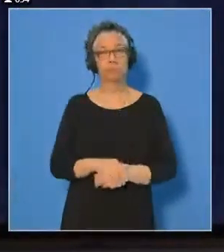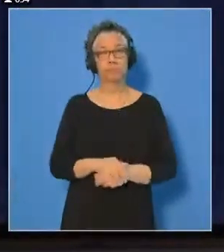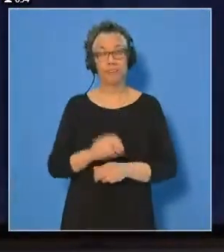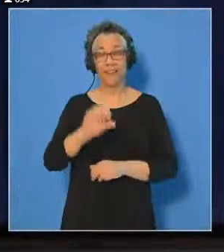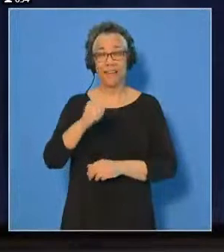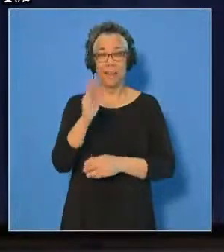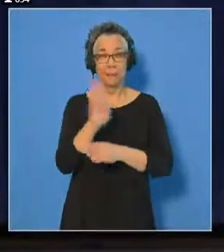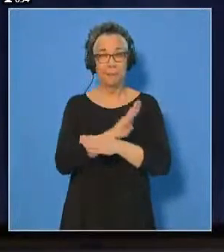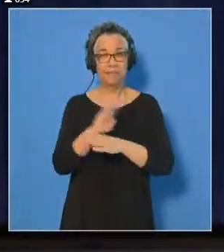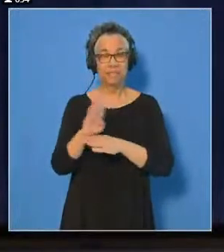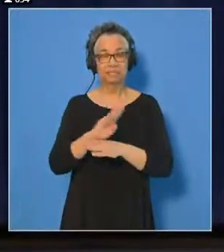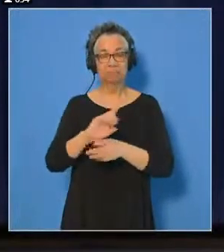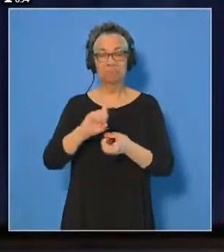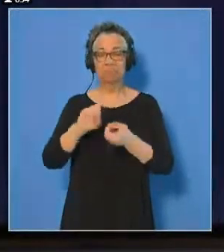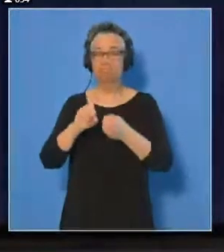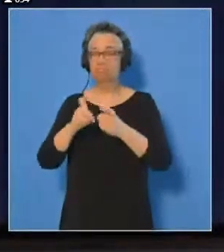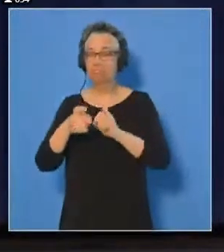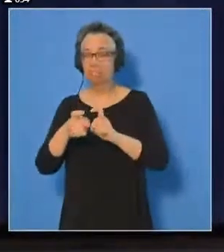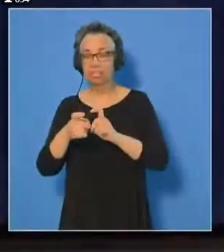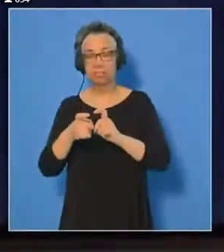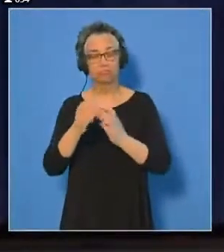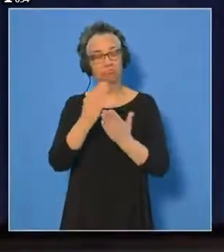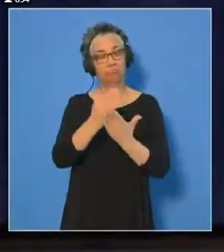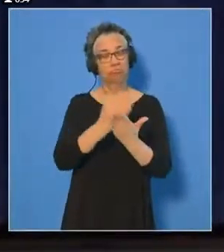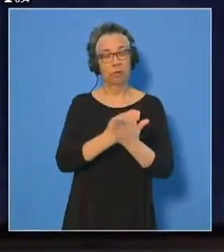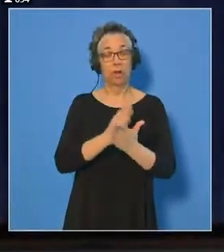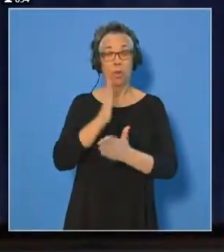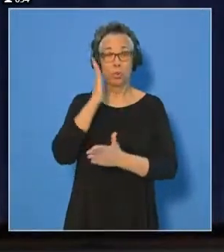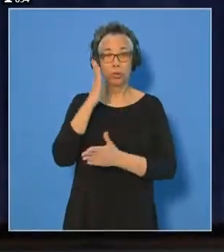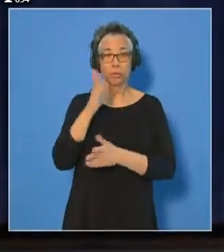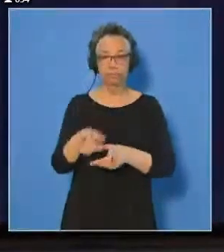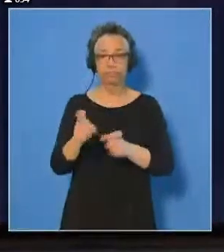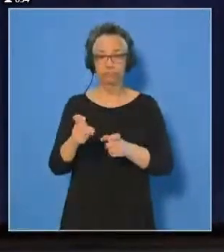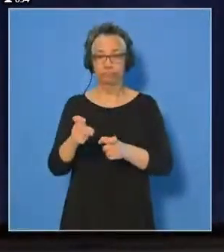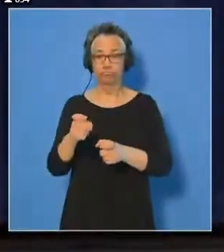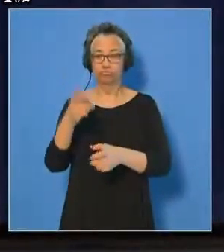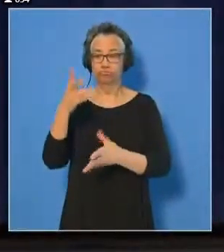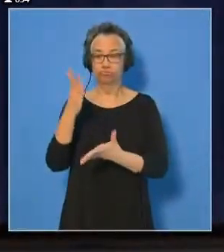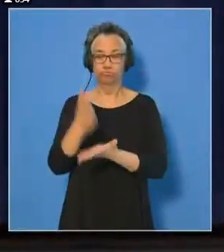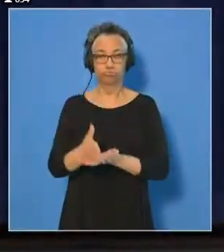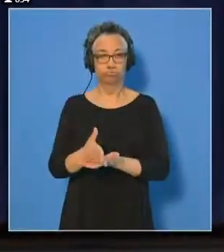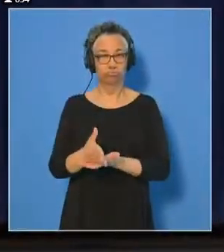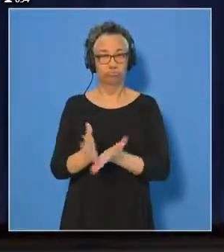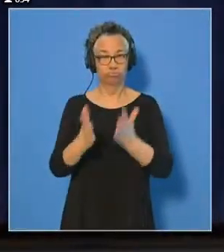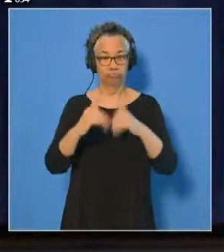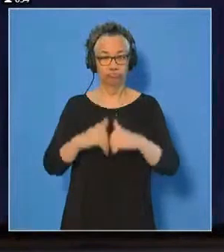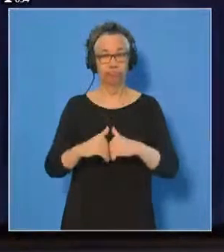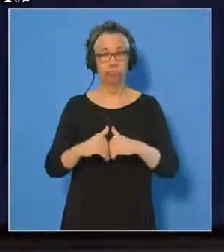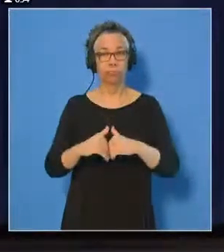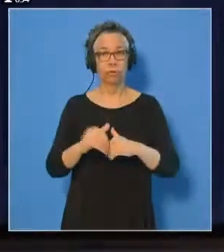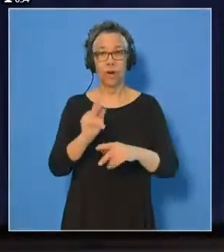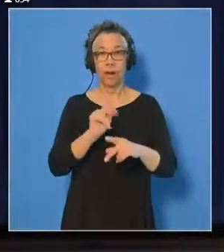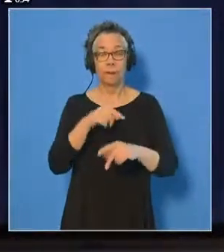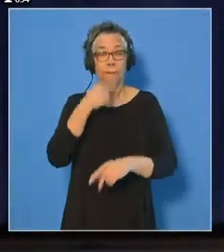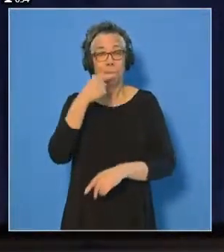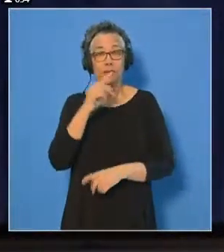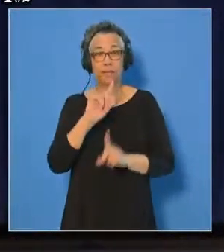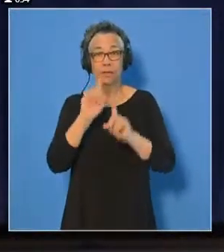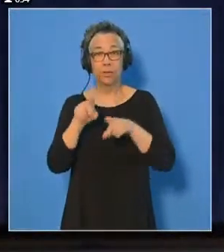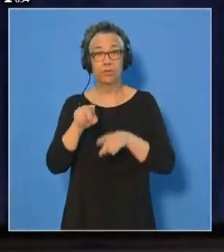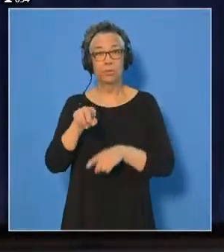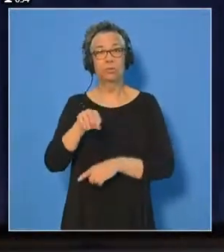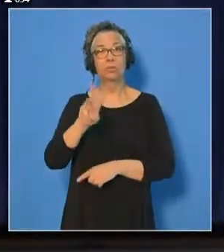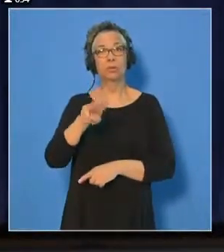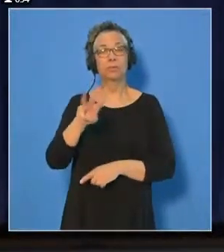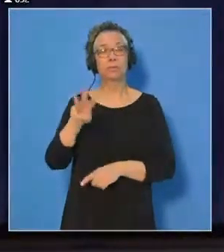business deviates from any of the guidelines, they will be immediately shut down. The public can visit the government website